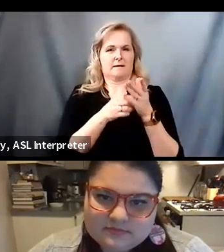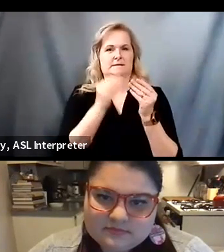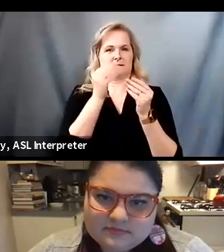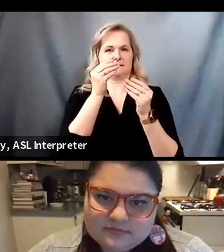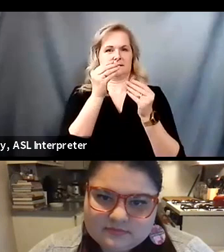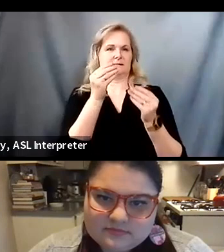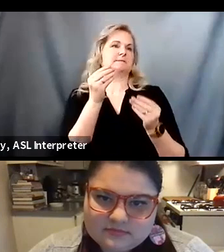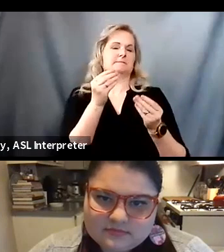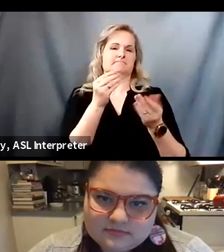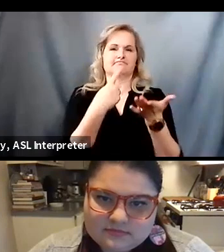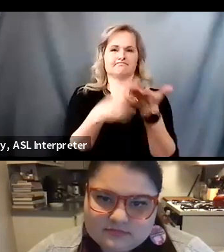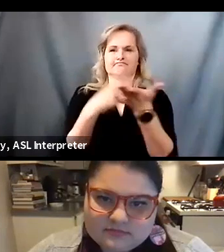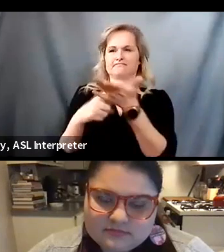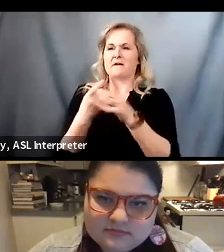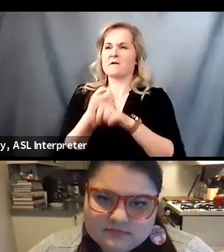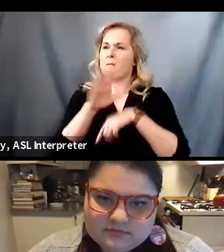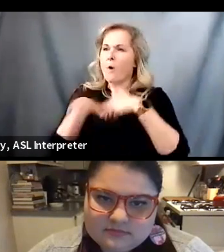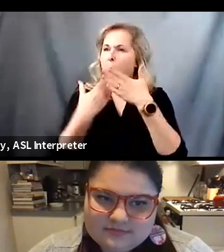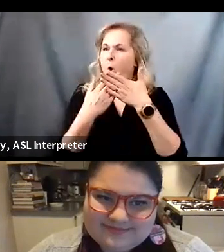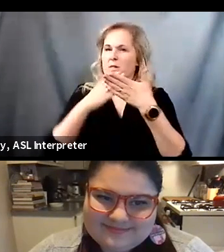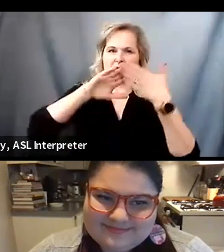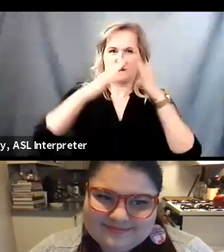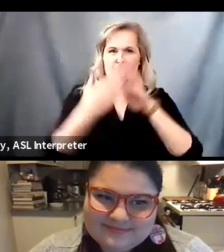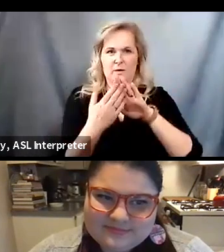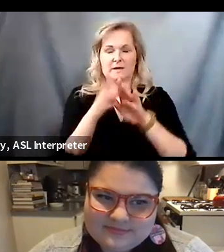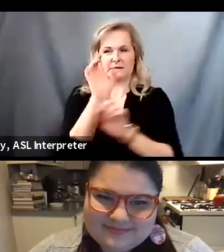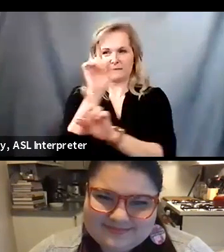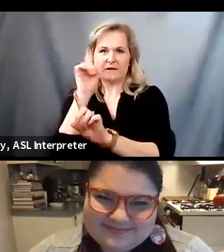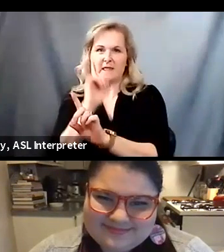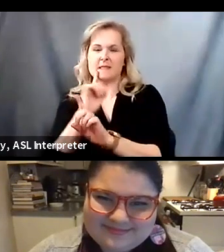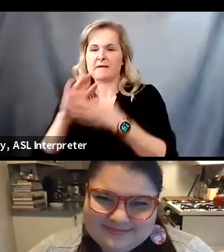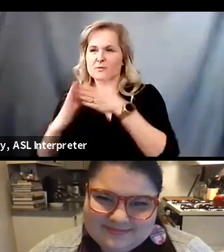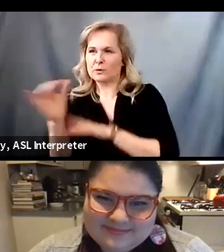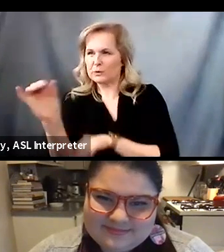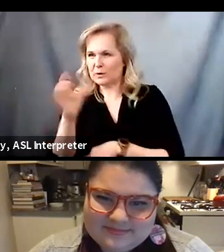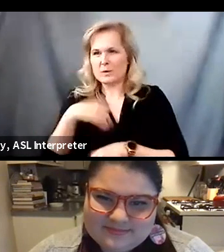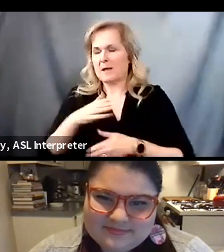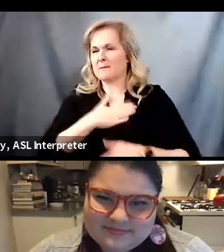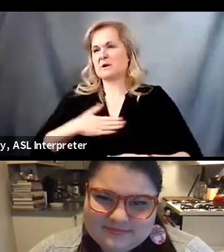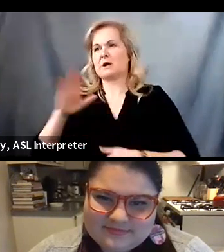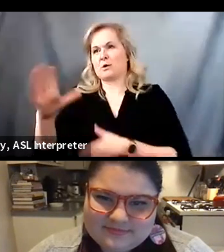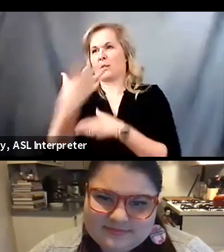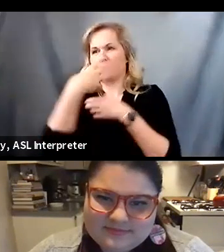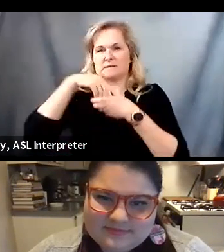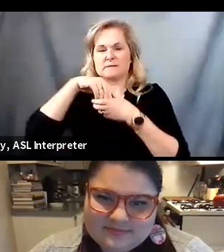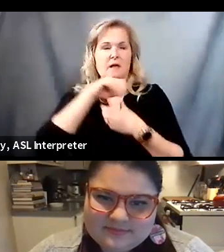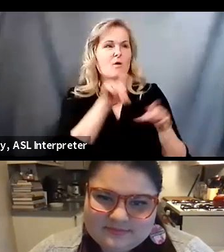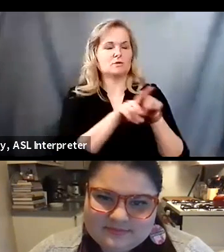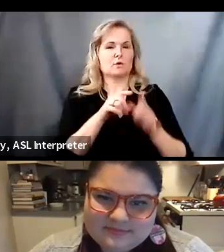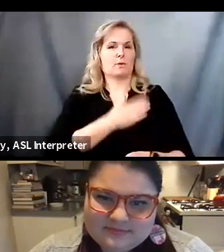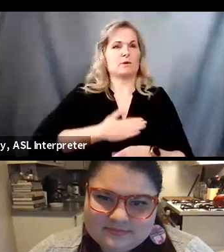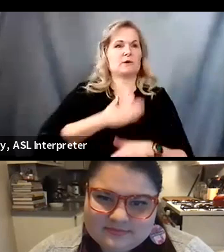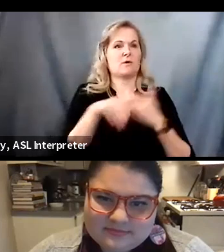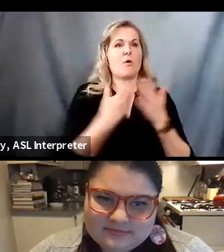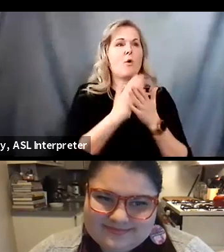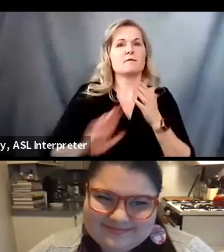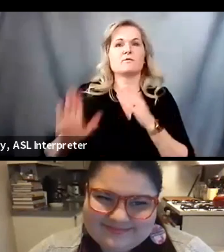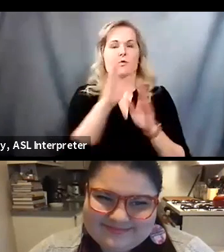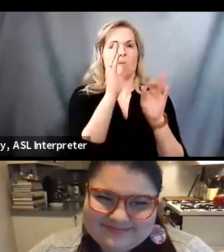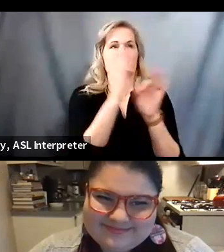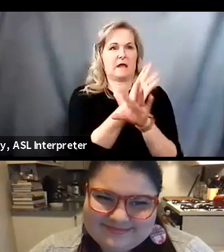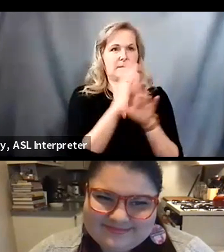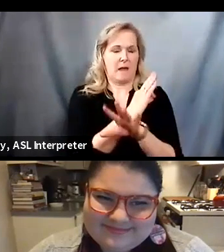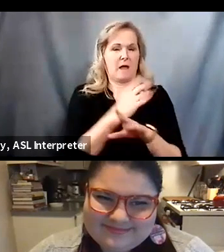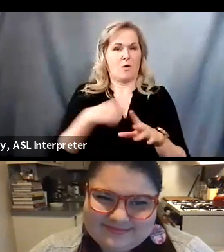community, especially our deaf community, to do this well. So we appreciate your participation and we also appreciate all of your feedback. We